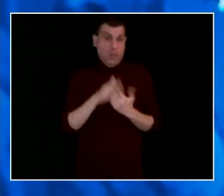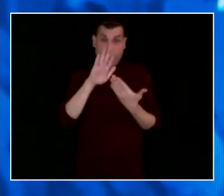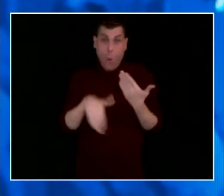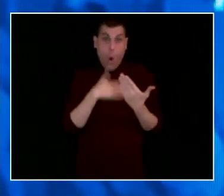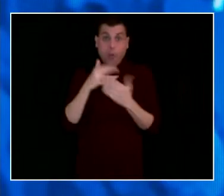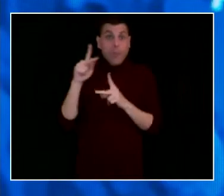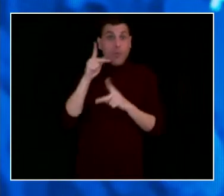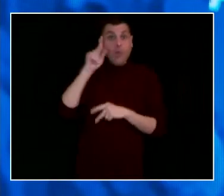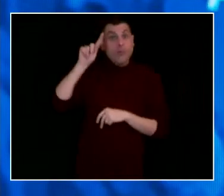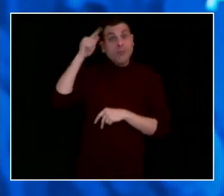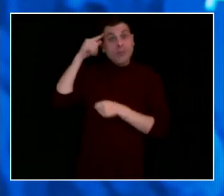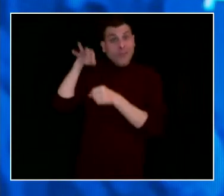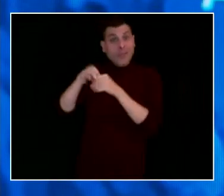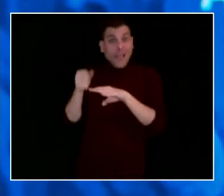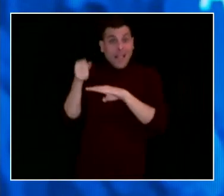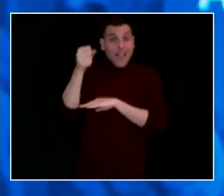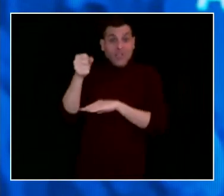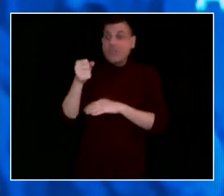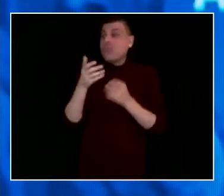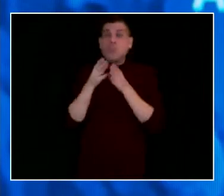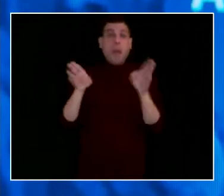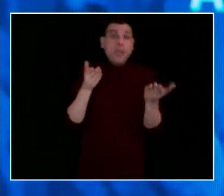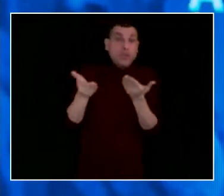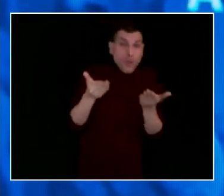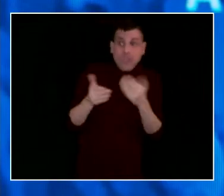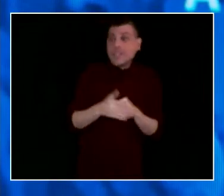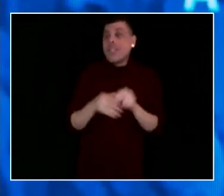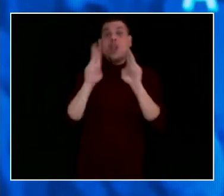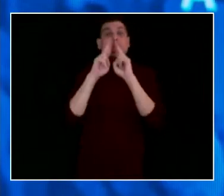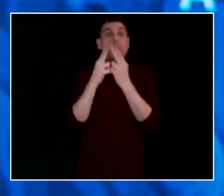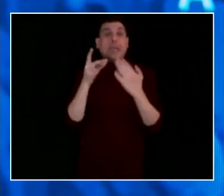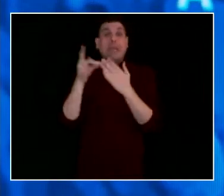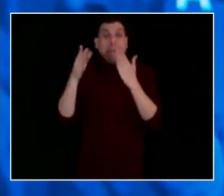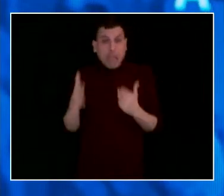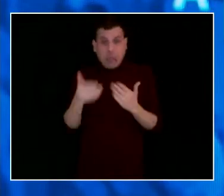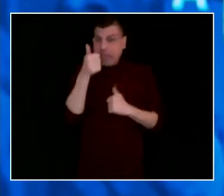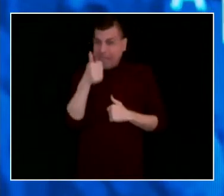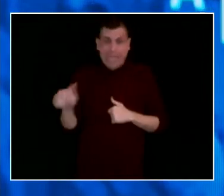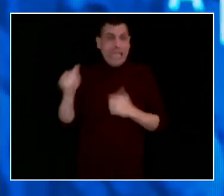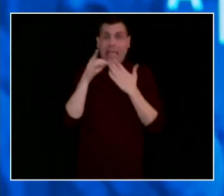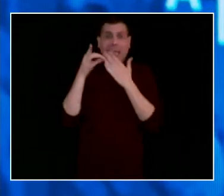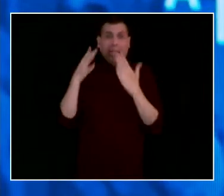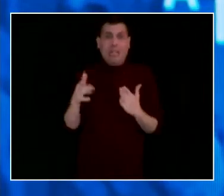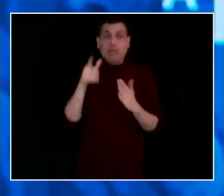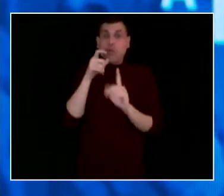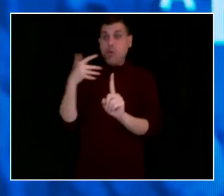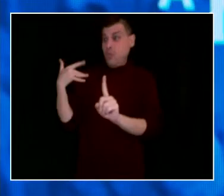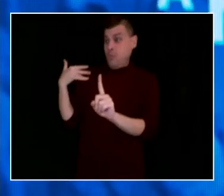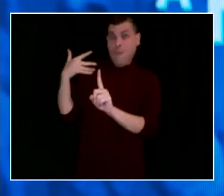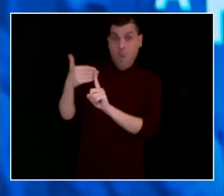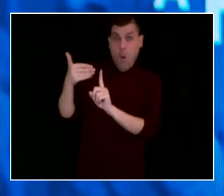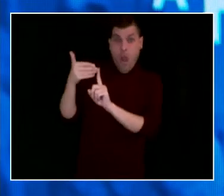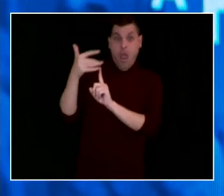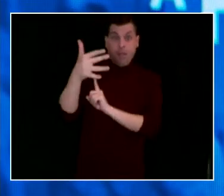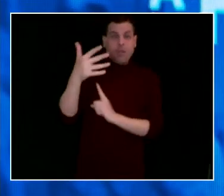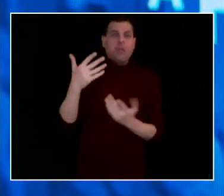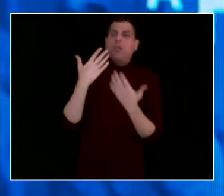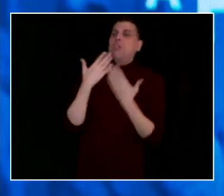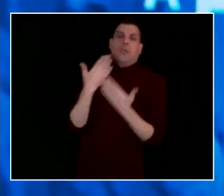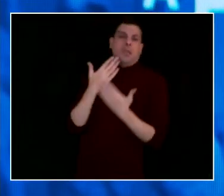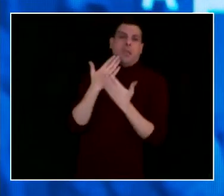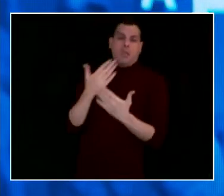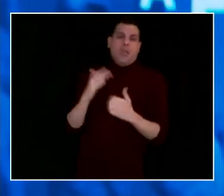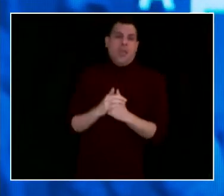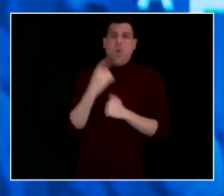labor leaders, public servants, we owe a debt to the leaders who came before us, and today, we mourn and honor one